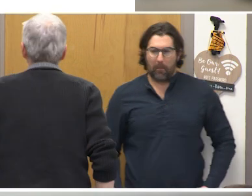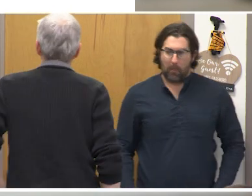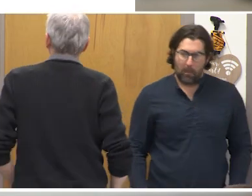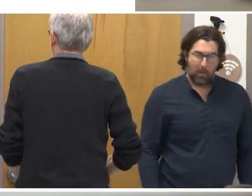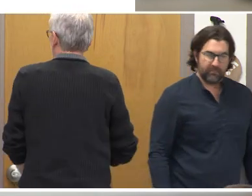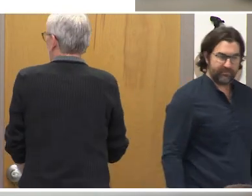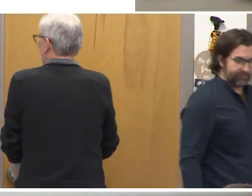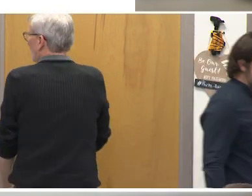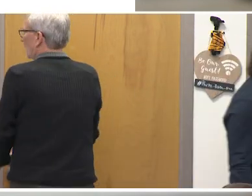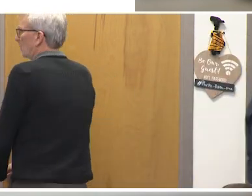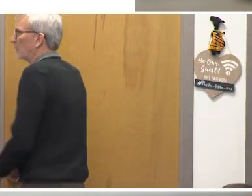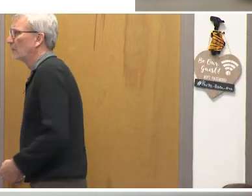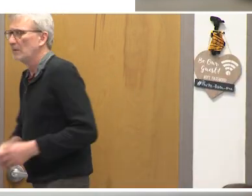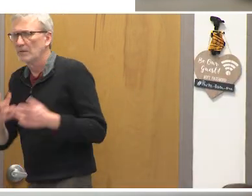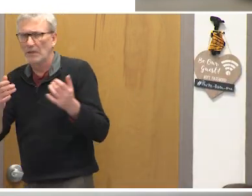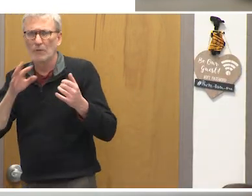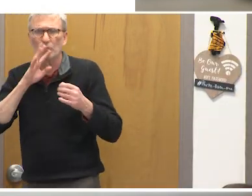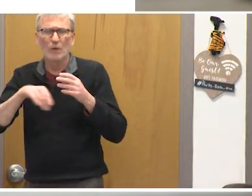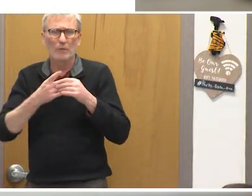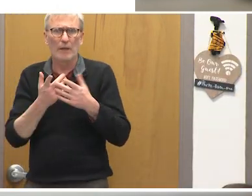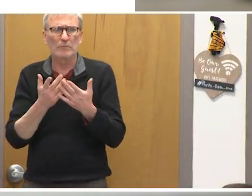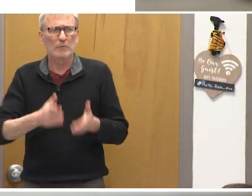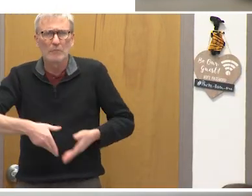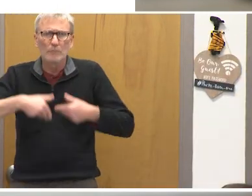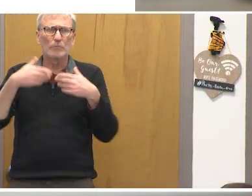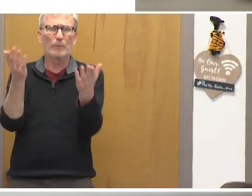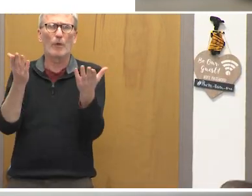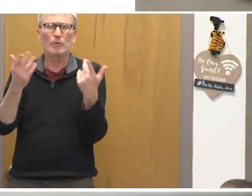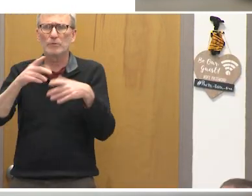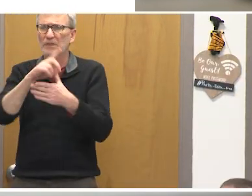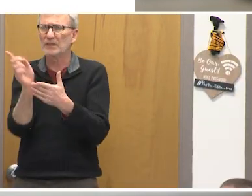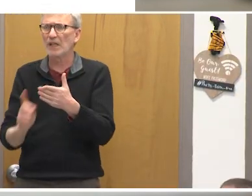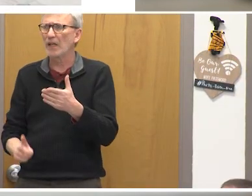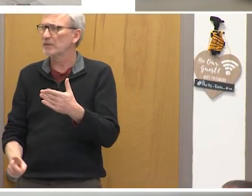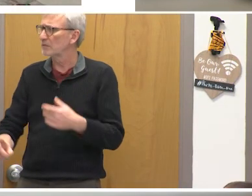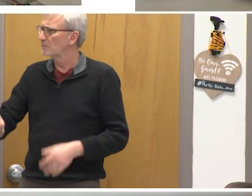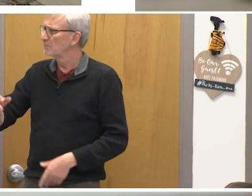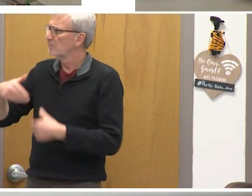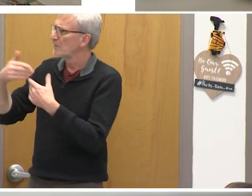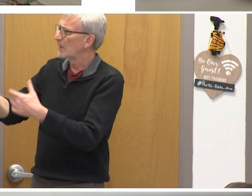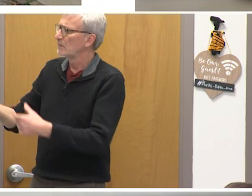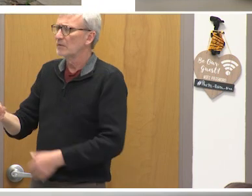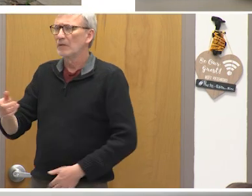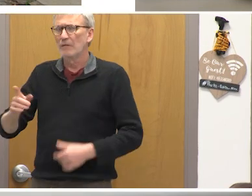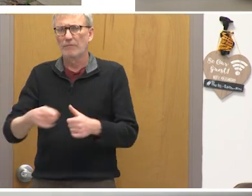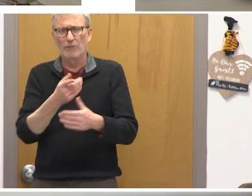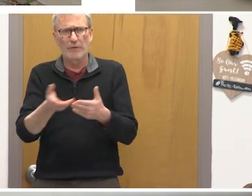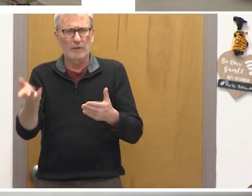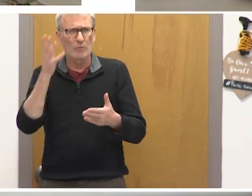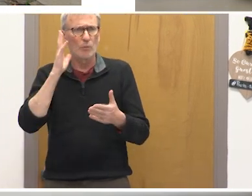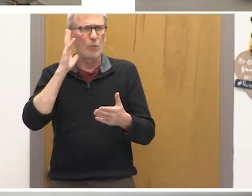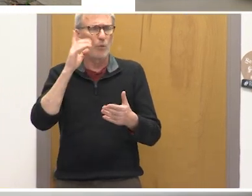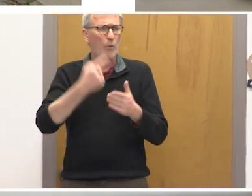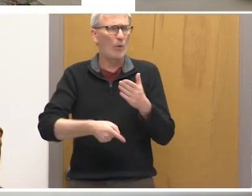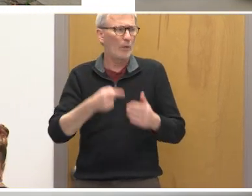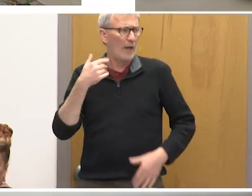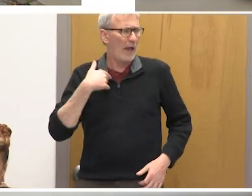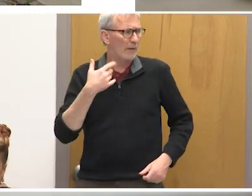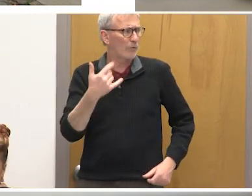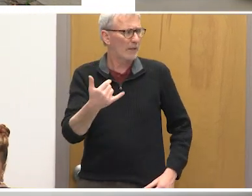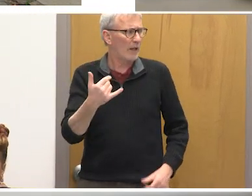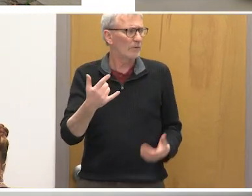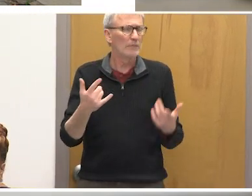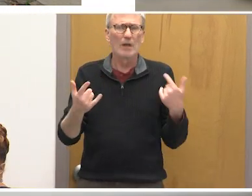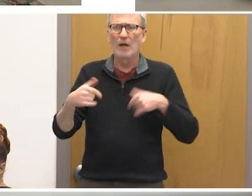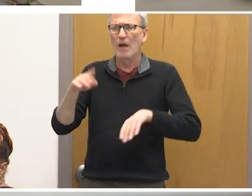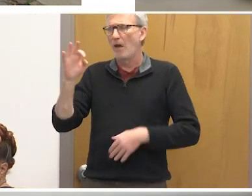get into the proposed design. If you can go ahead and hit the next slide. First, we will look at existing conditions. So this is Frankstown